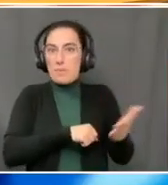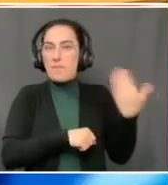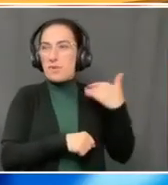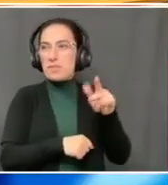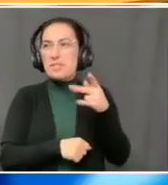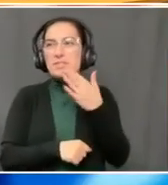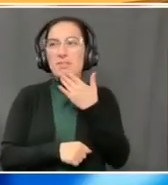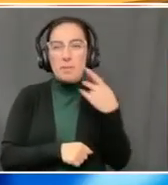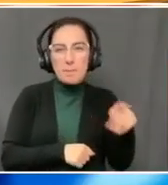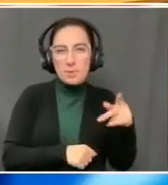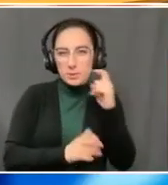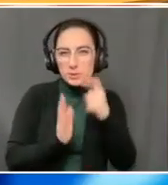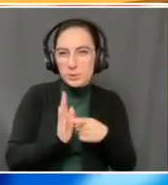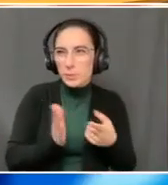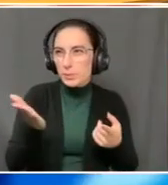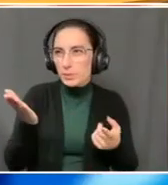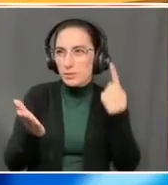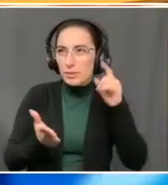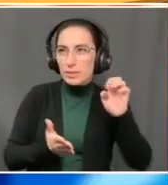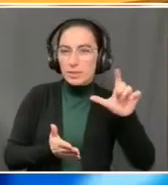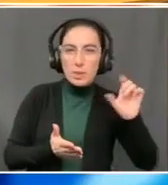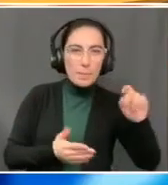see for ELOP.